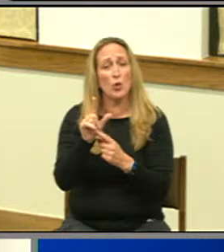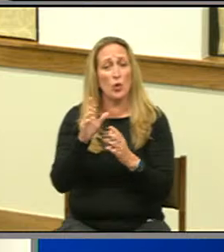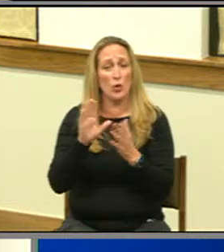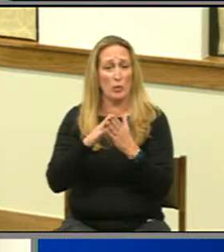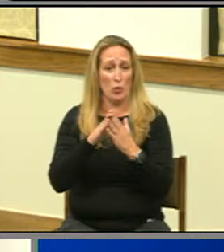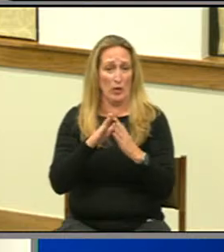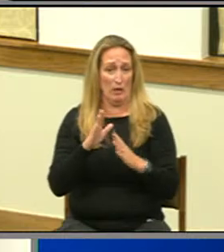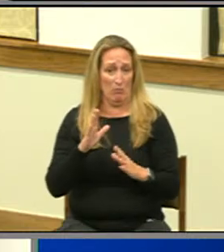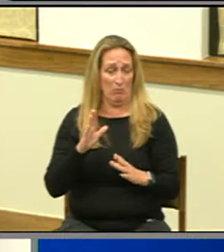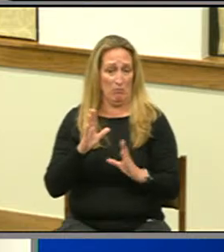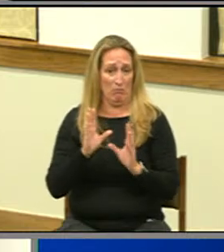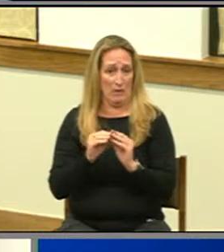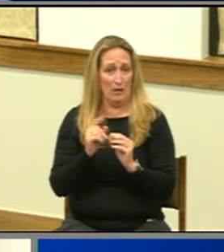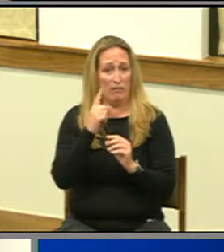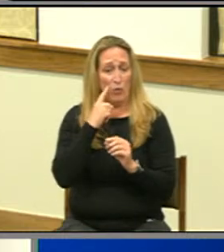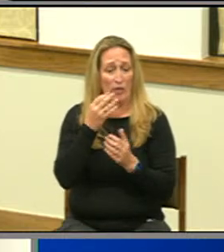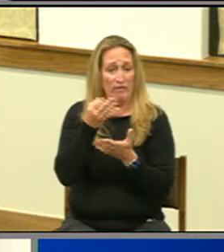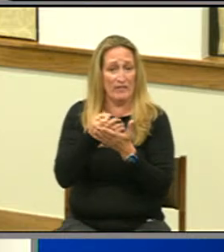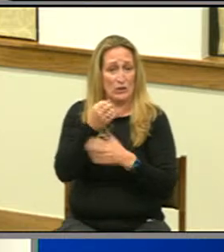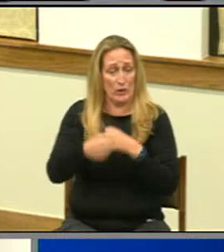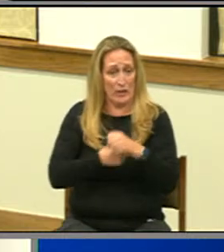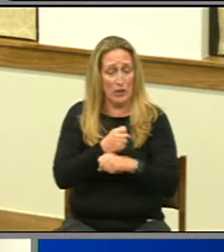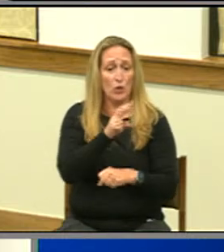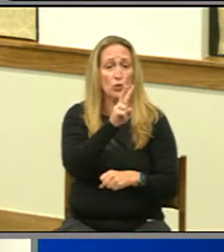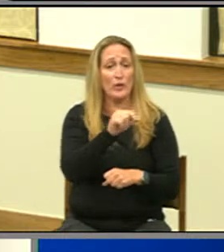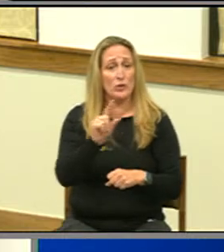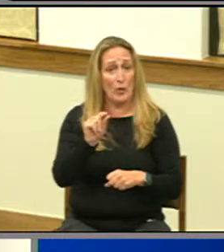meeting for the fiscal year